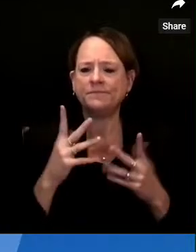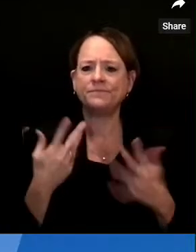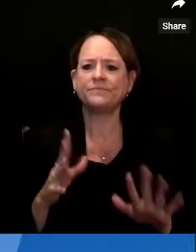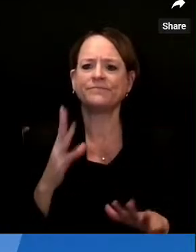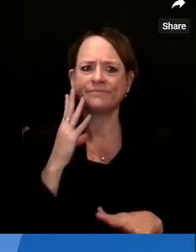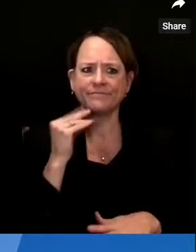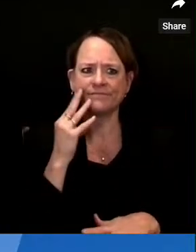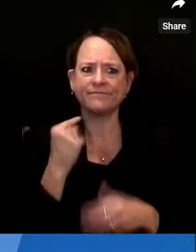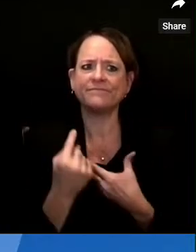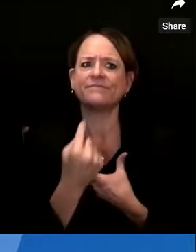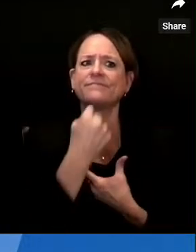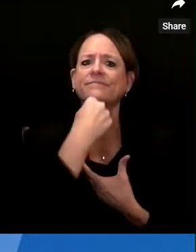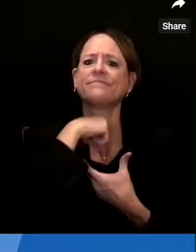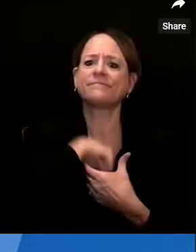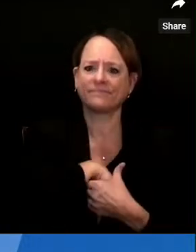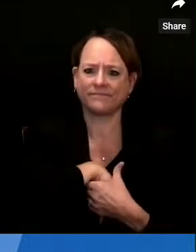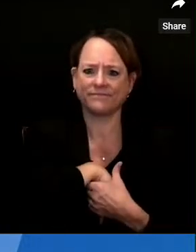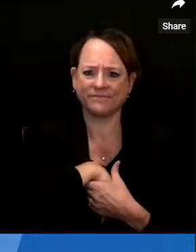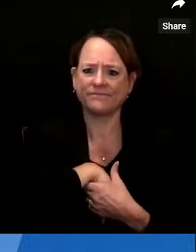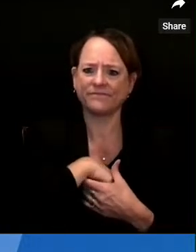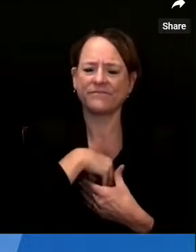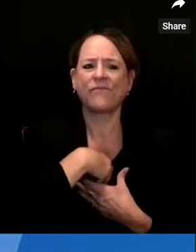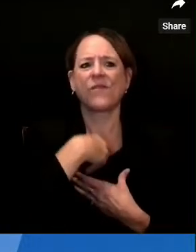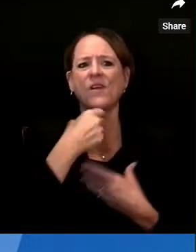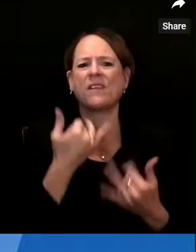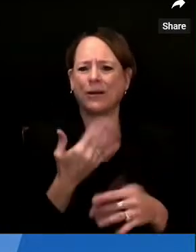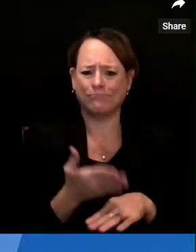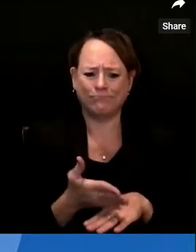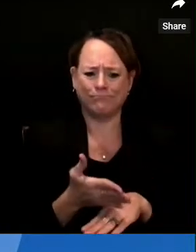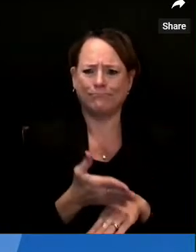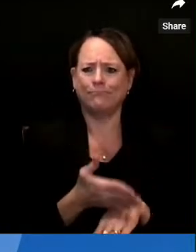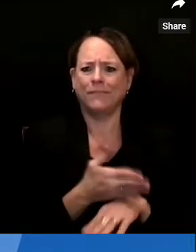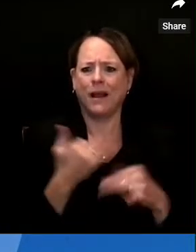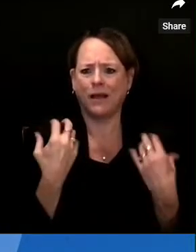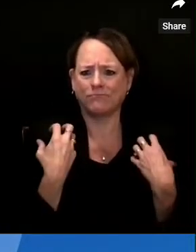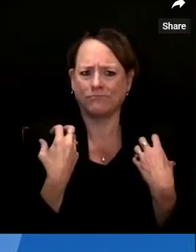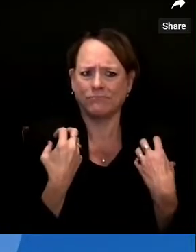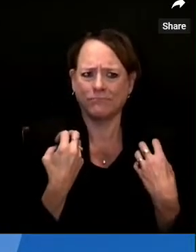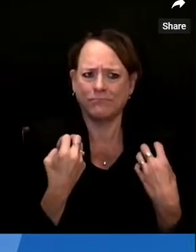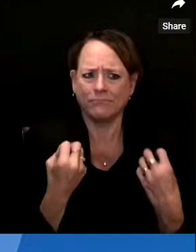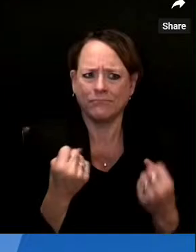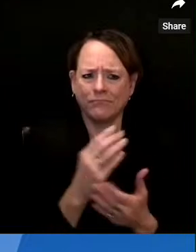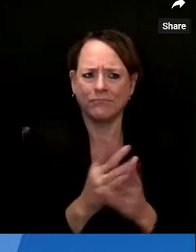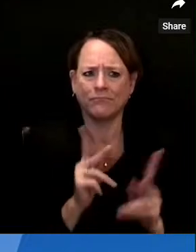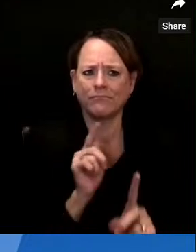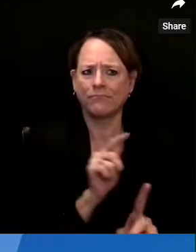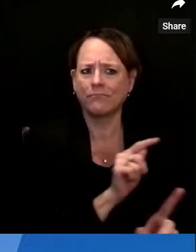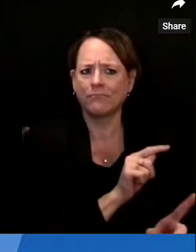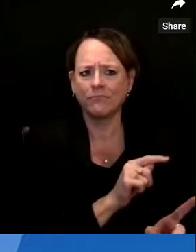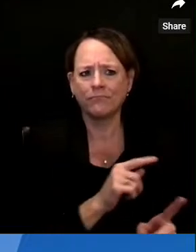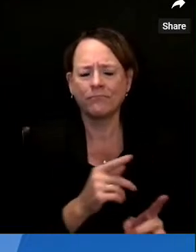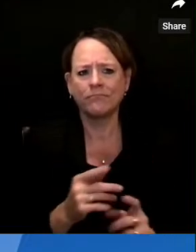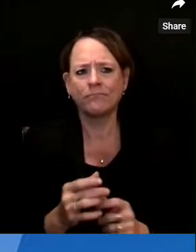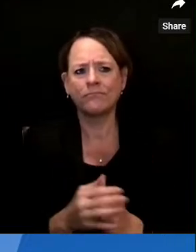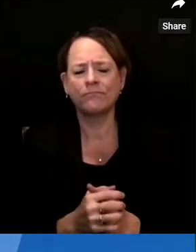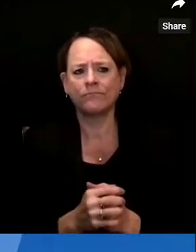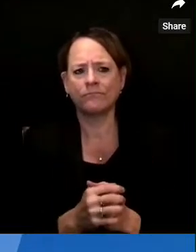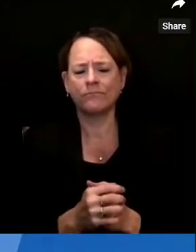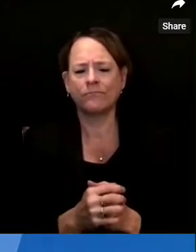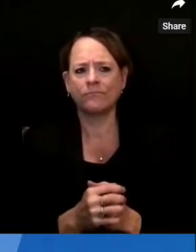of ventilators and are recovering further at home or in other settings. I'm wondering if you could talk a little bit about what